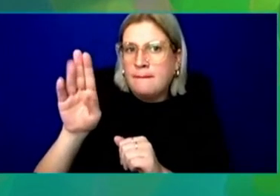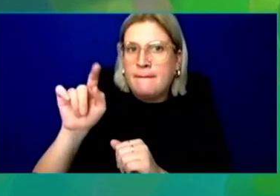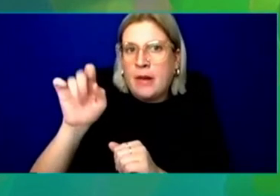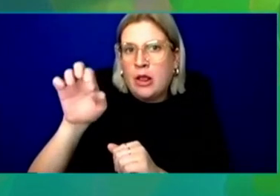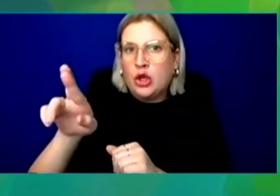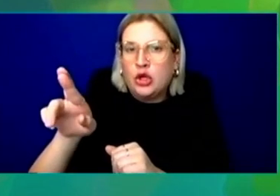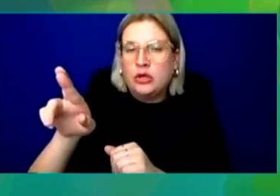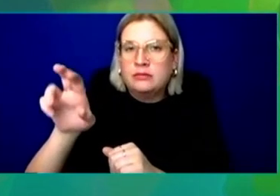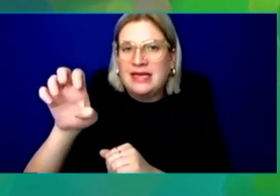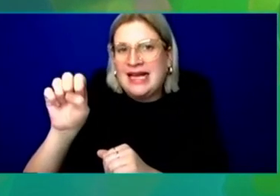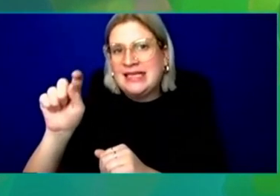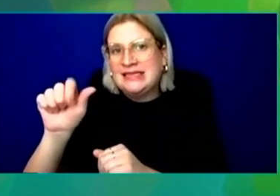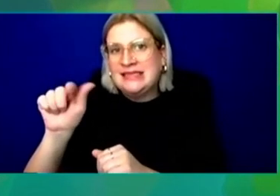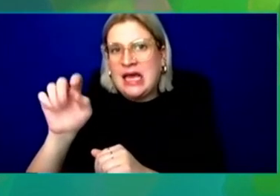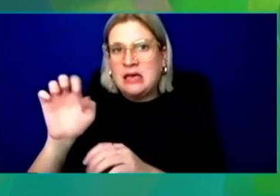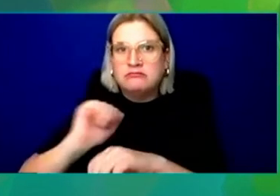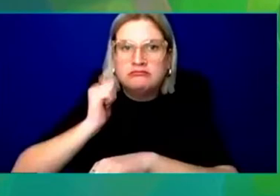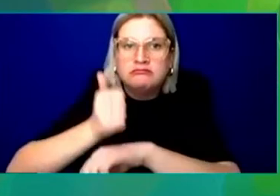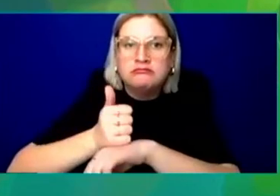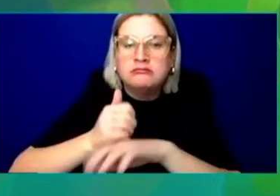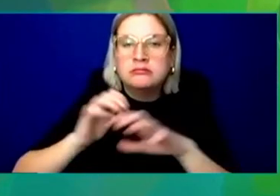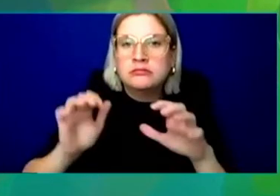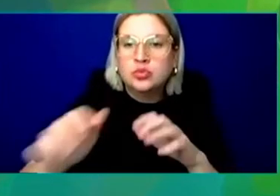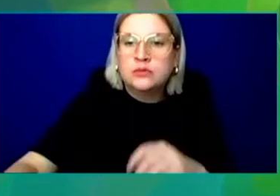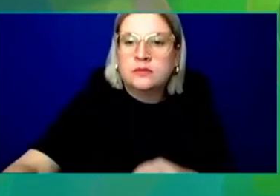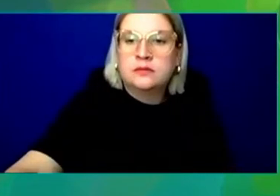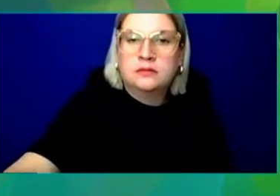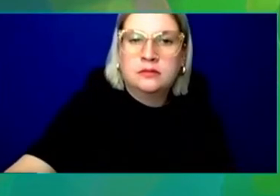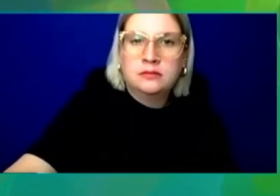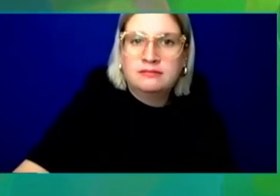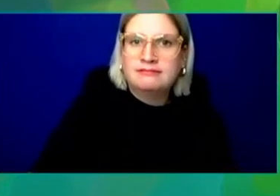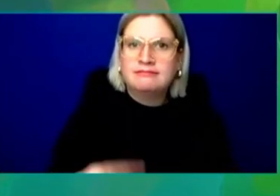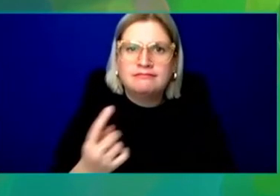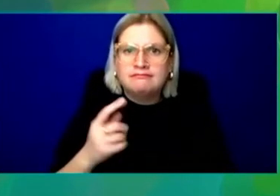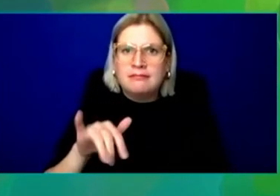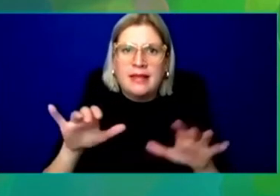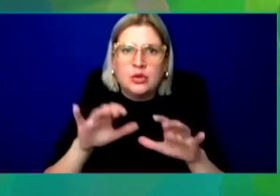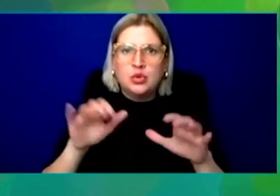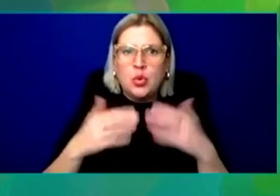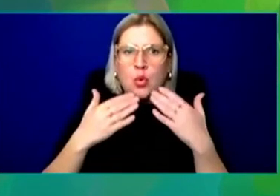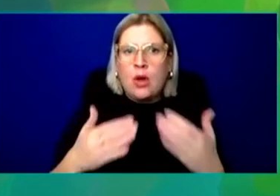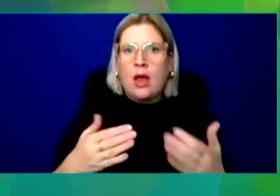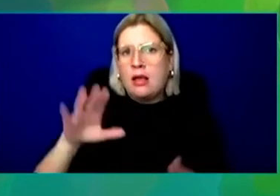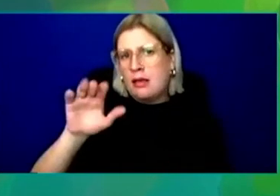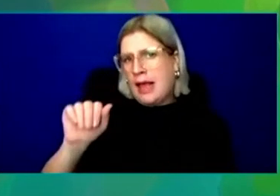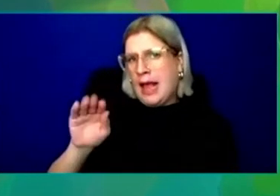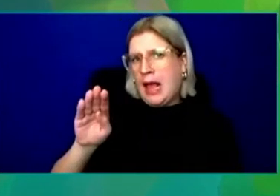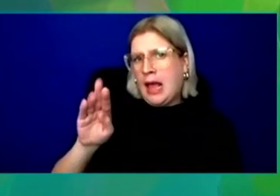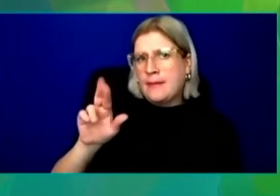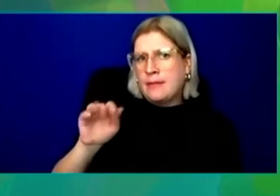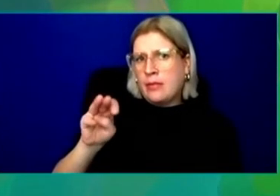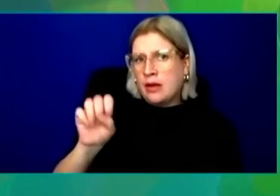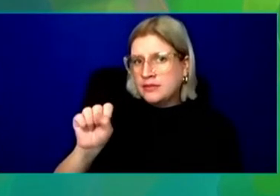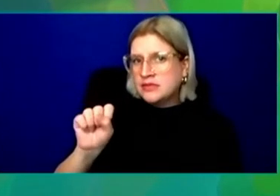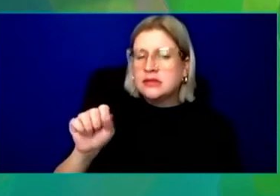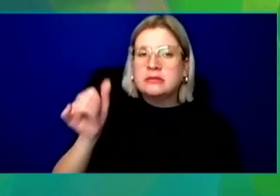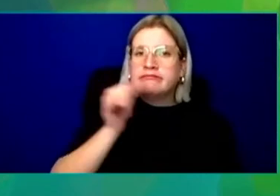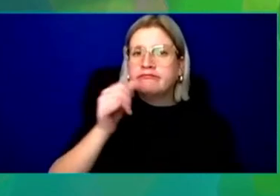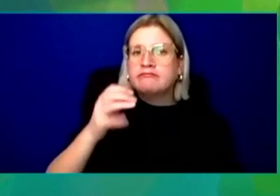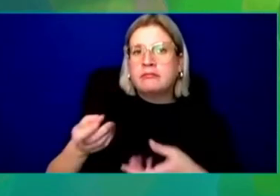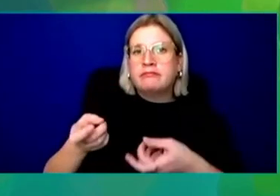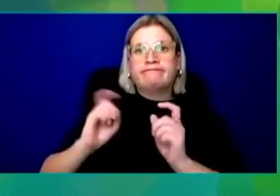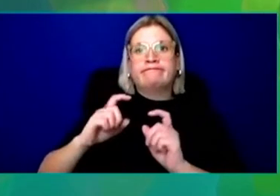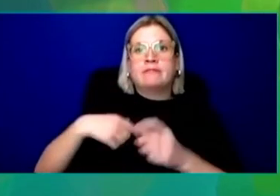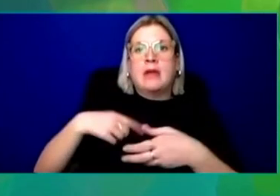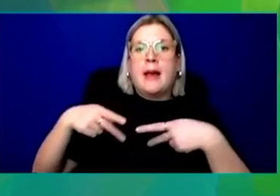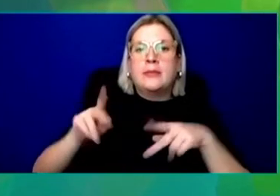put together this book, Kindred, that actually did really well. And Abrams, it basically gave me an opportunity to